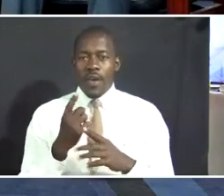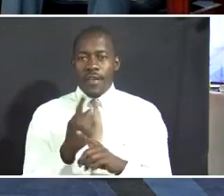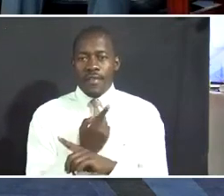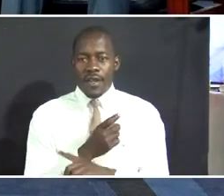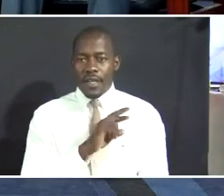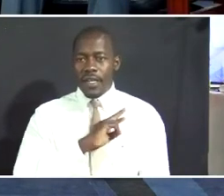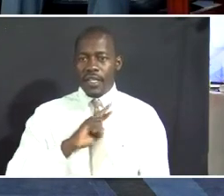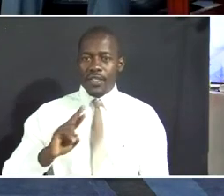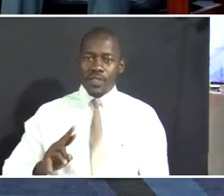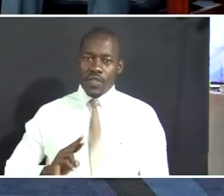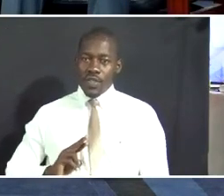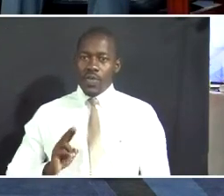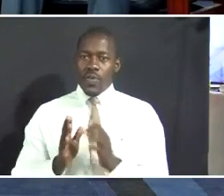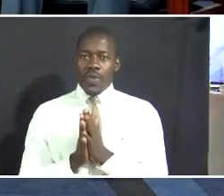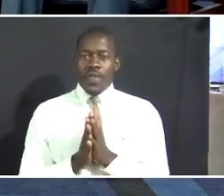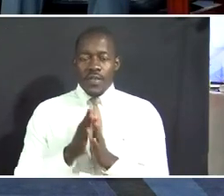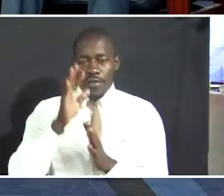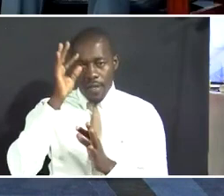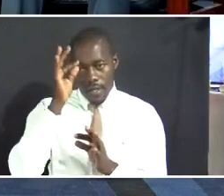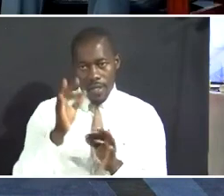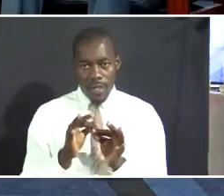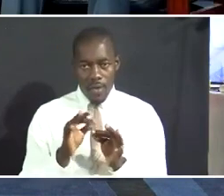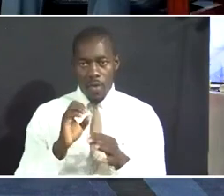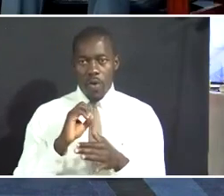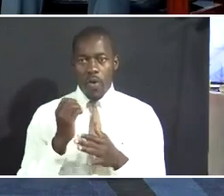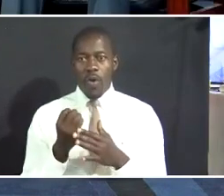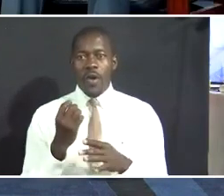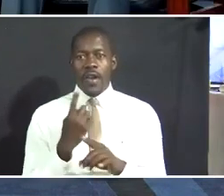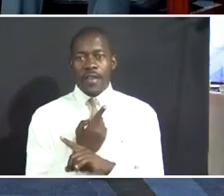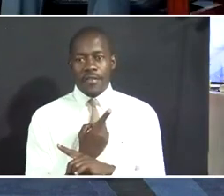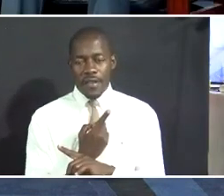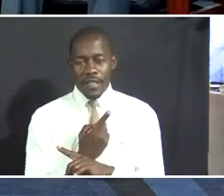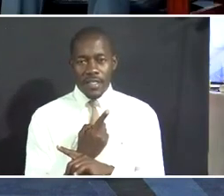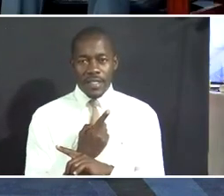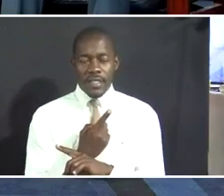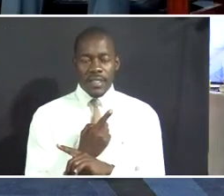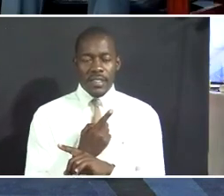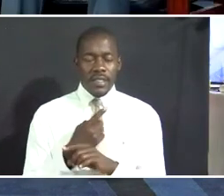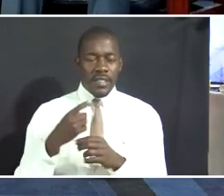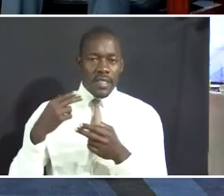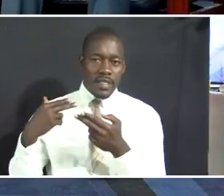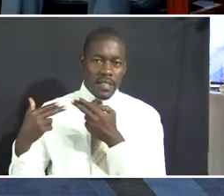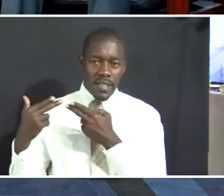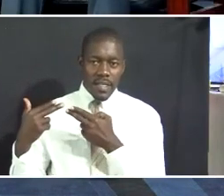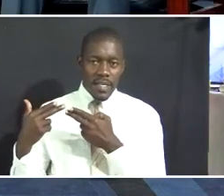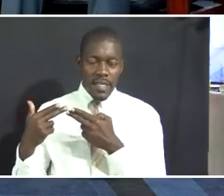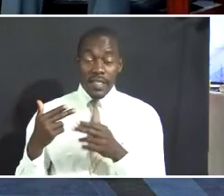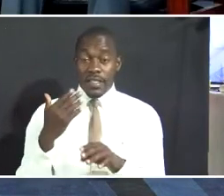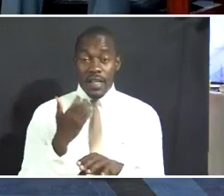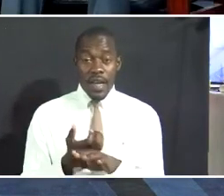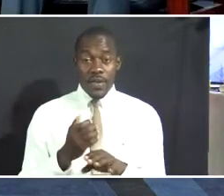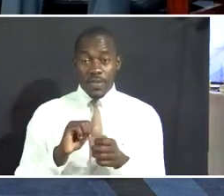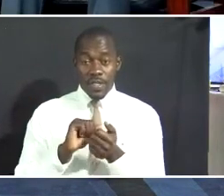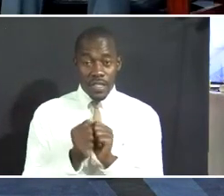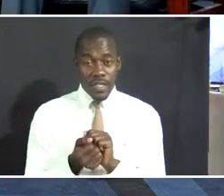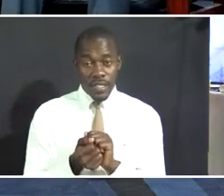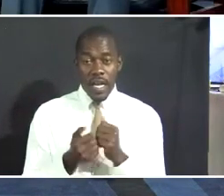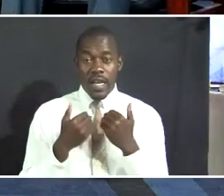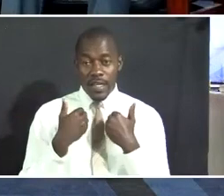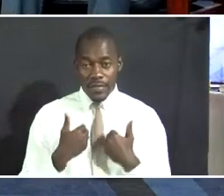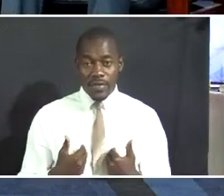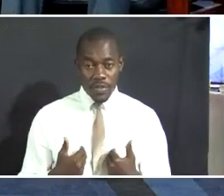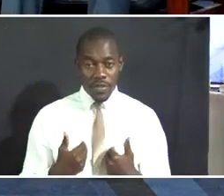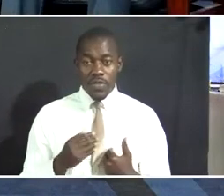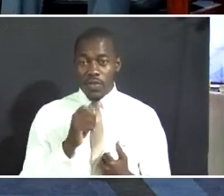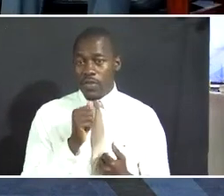faith, of different backgrounds. It cannot take within a day to change a person. Even you or